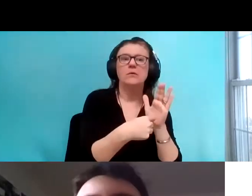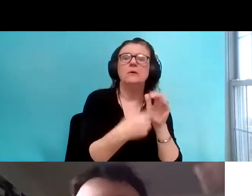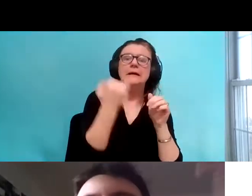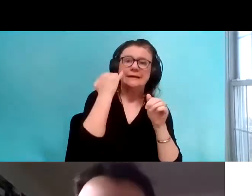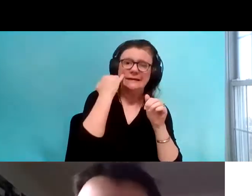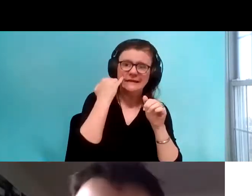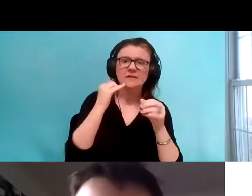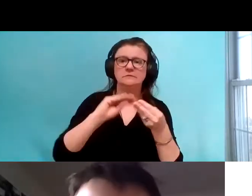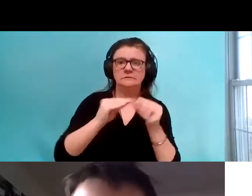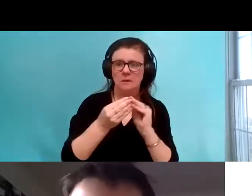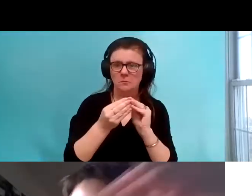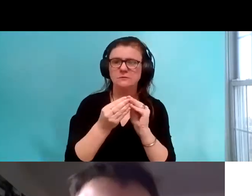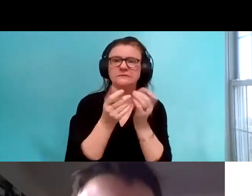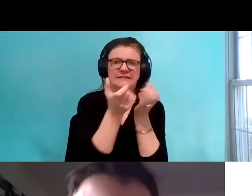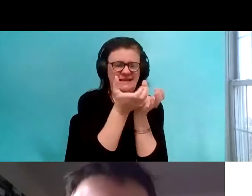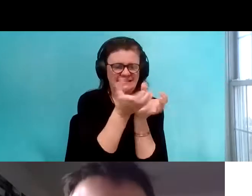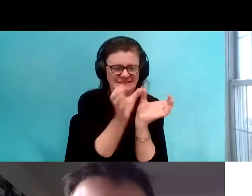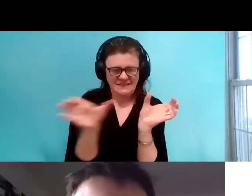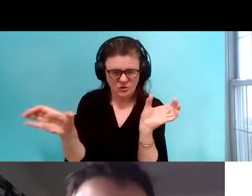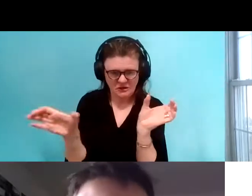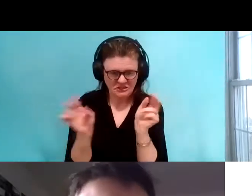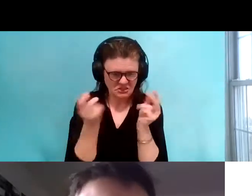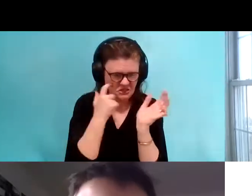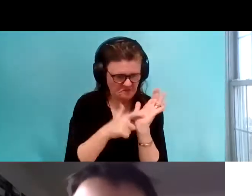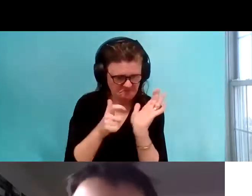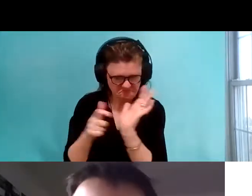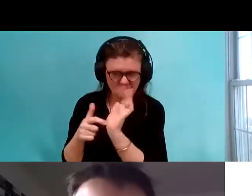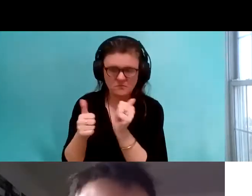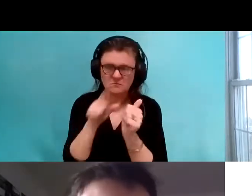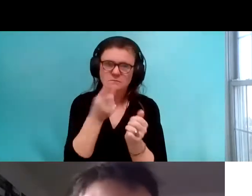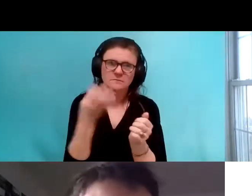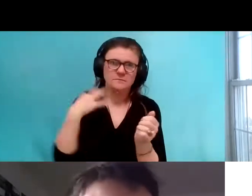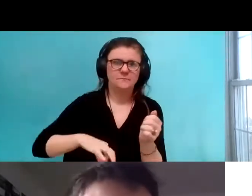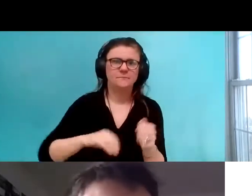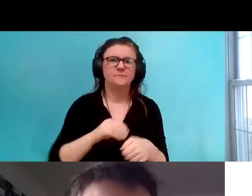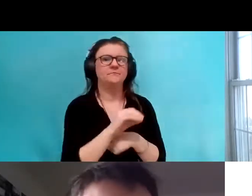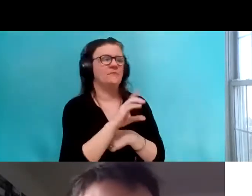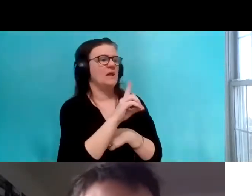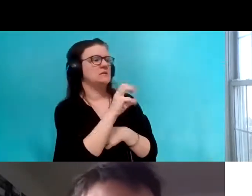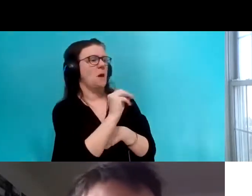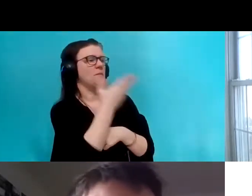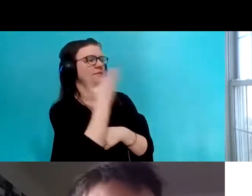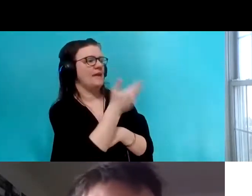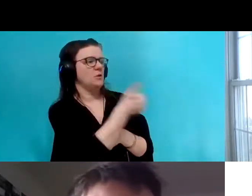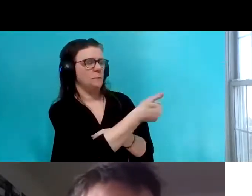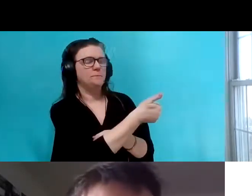disaggregation has helped inform us. That's great. Thanks very much, Alex.